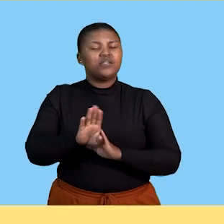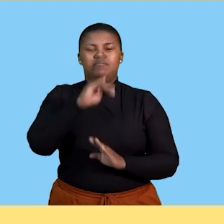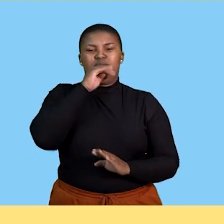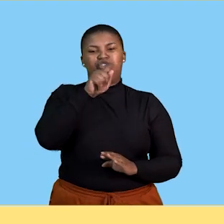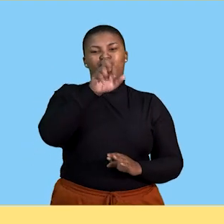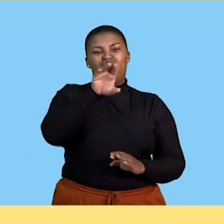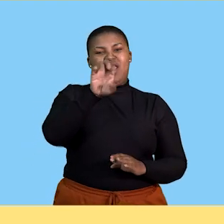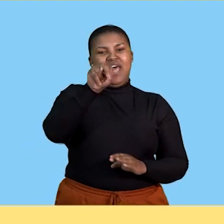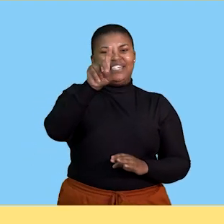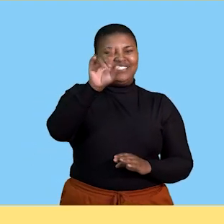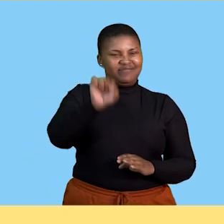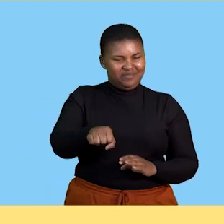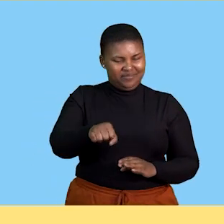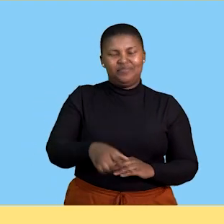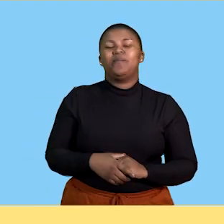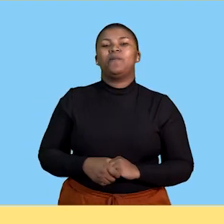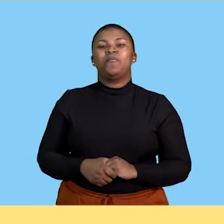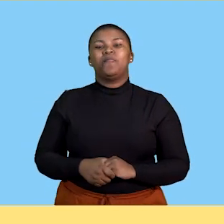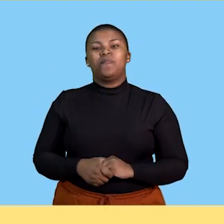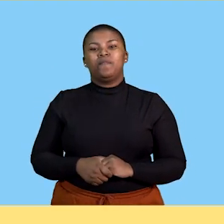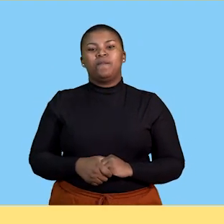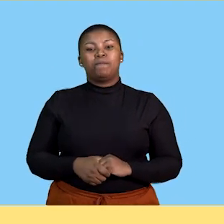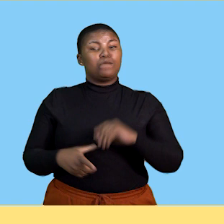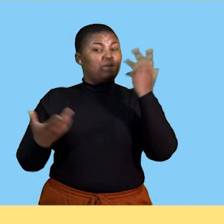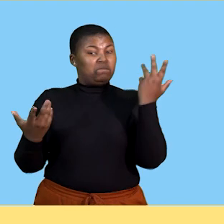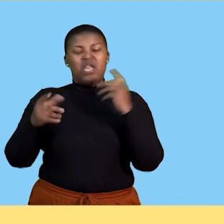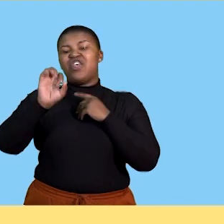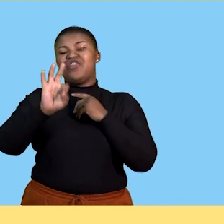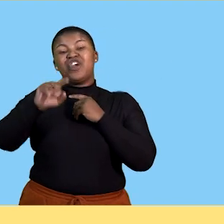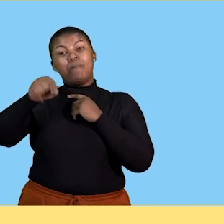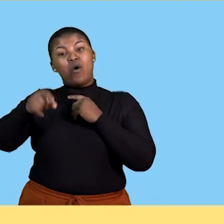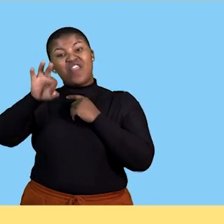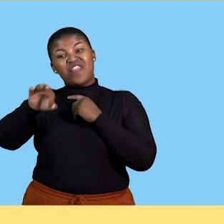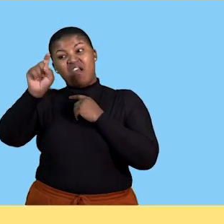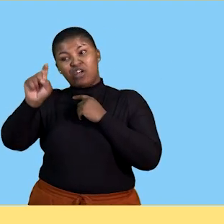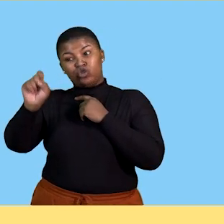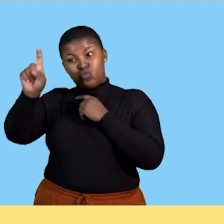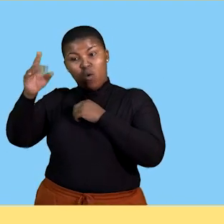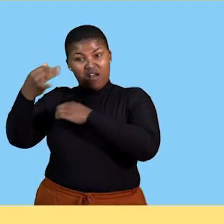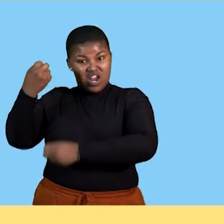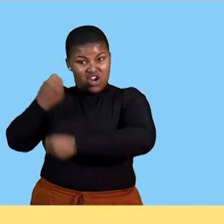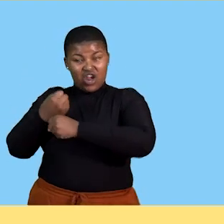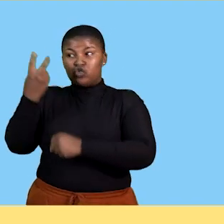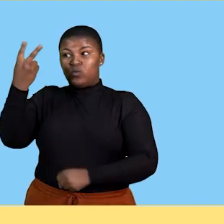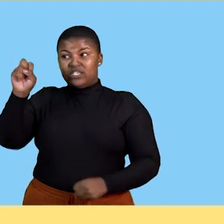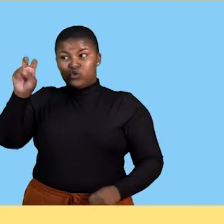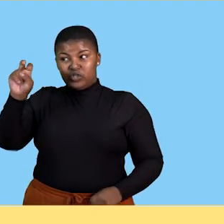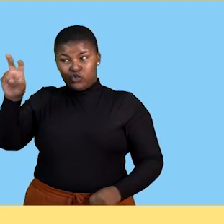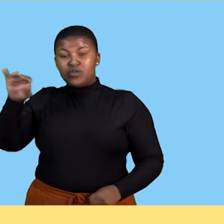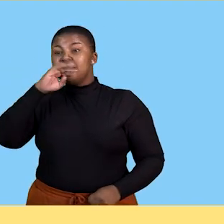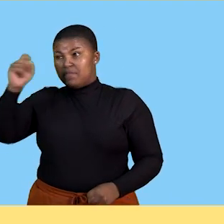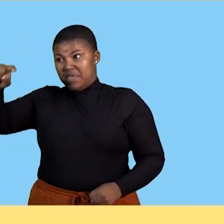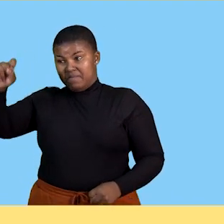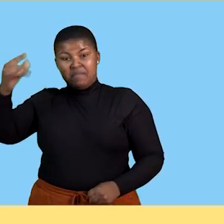increased. Increase is the trend from 3.3 as to 1 in 2022. There is